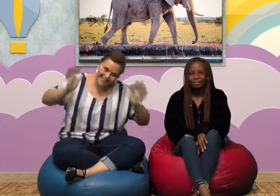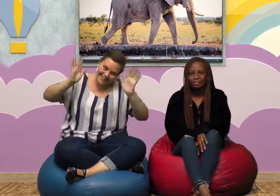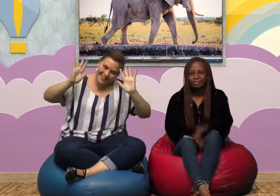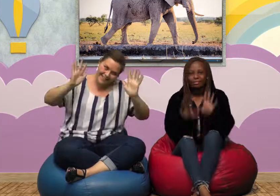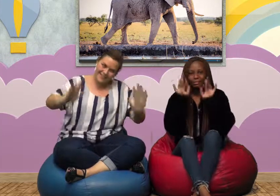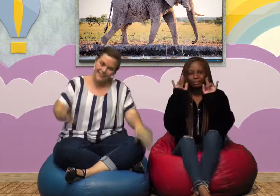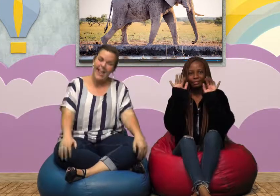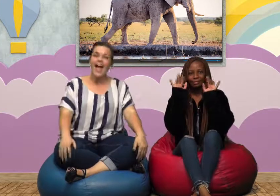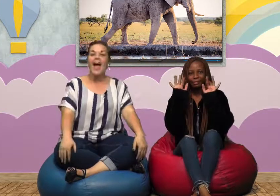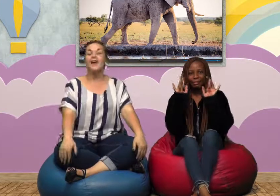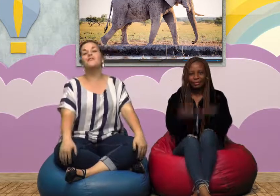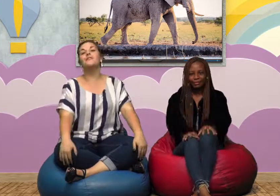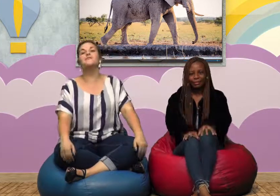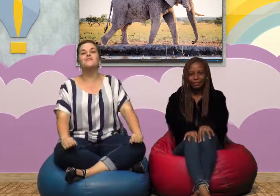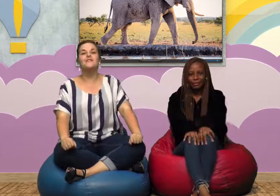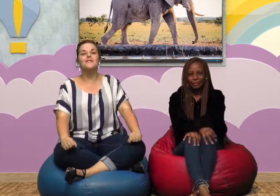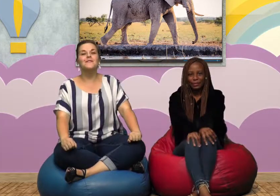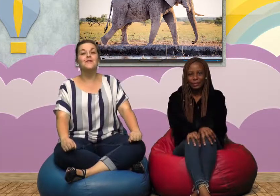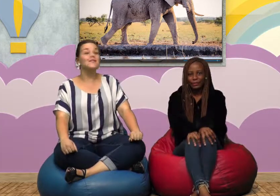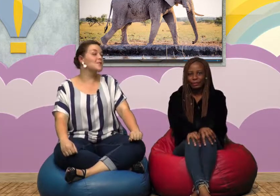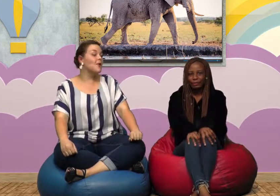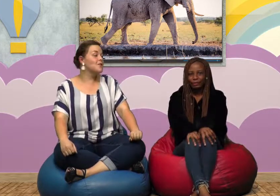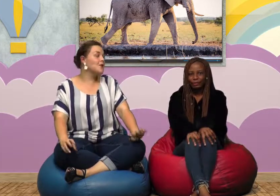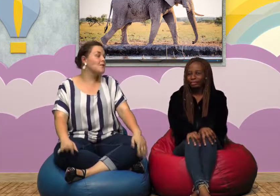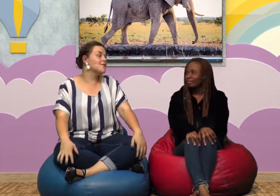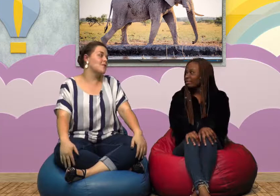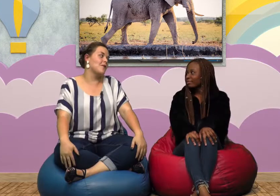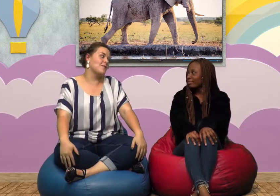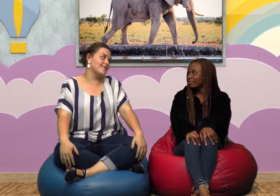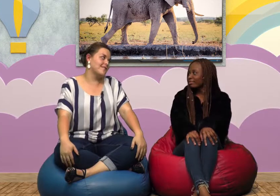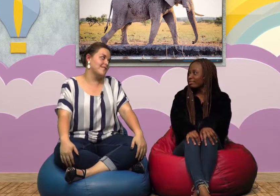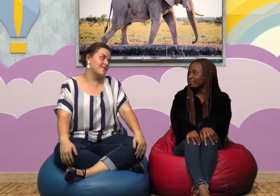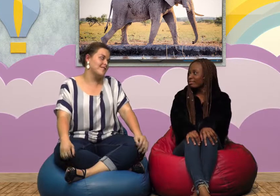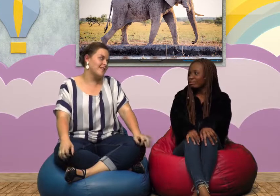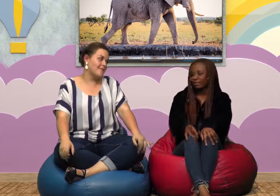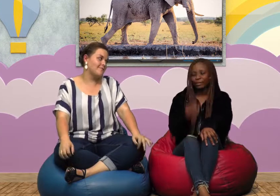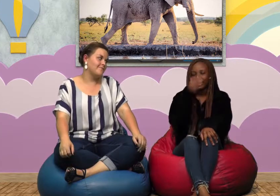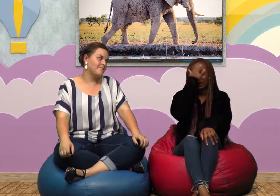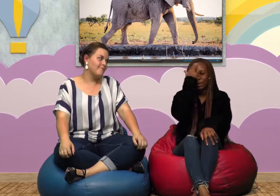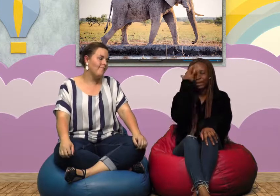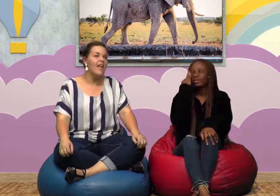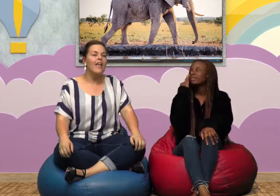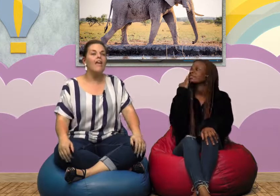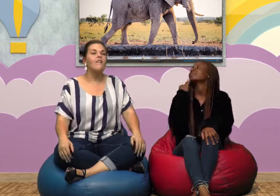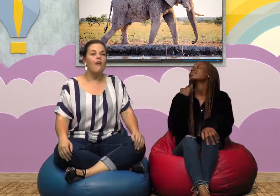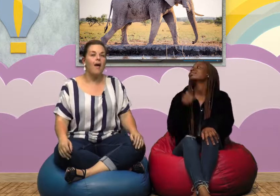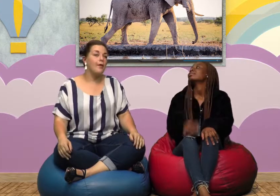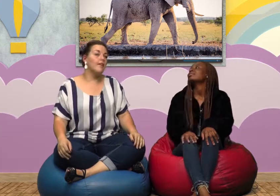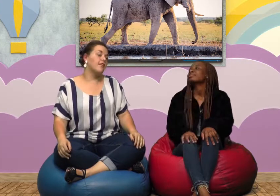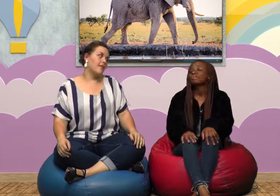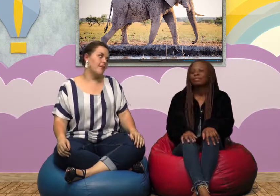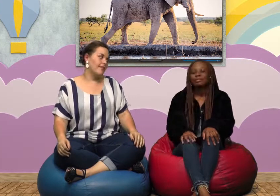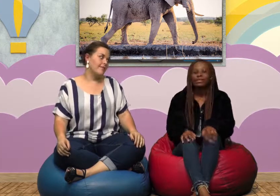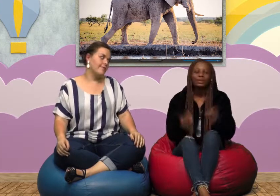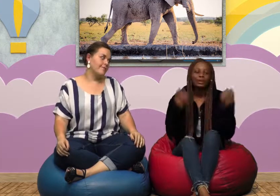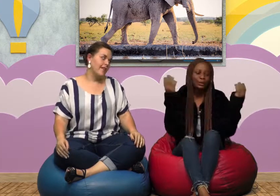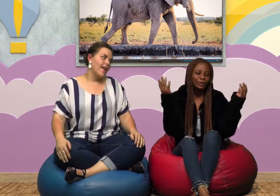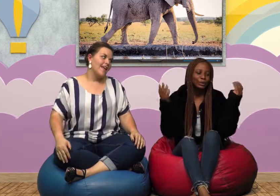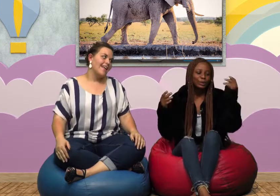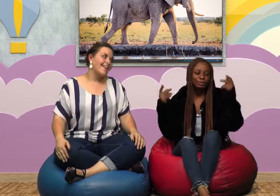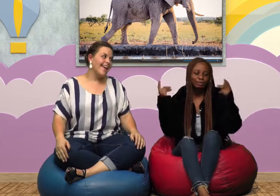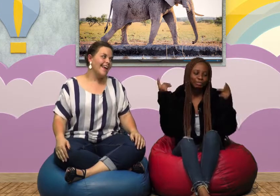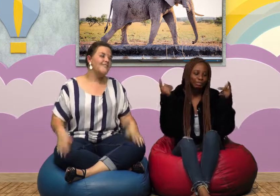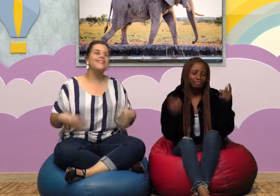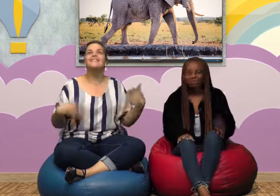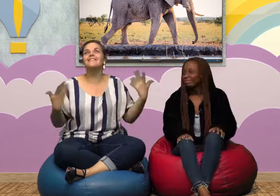us. And of course, we first need to sing the song. Do you know what song I want us to sing today? What song? If you're happy and you know it.